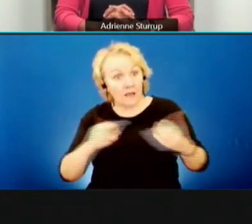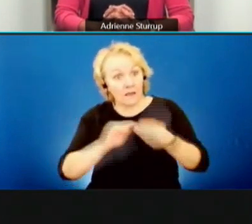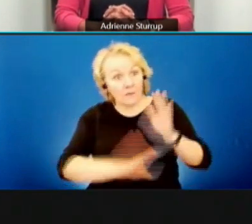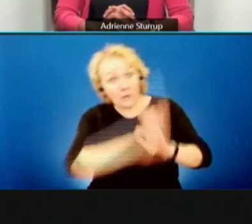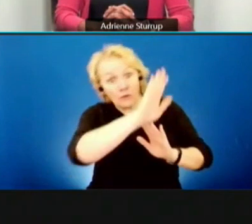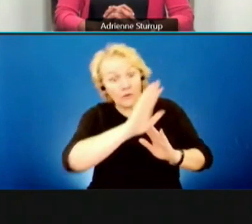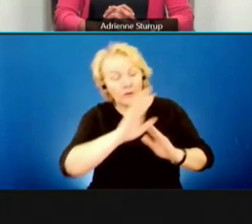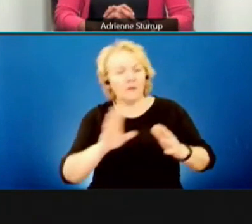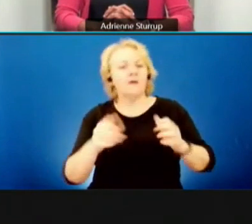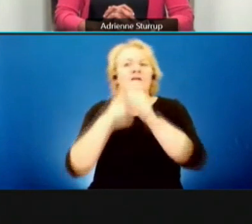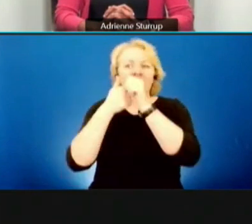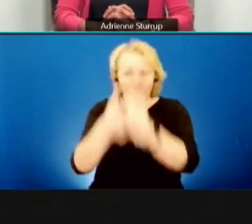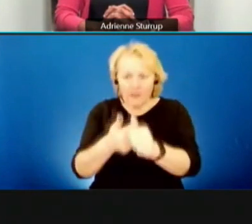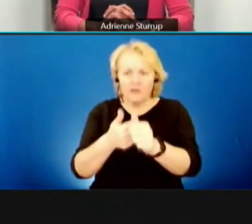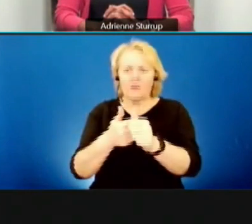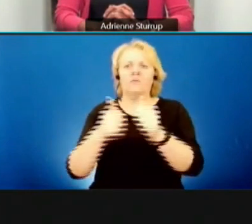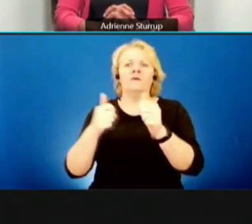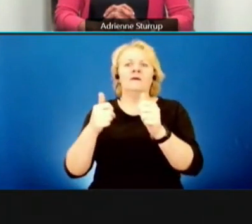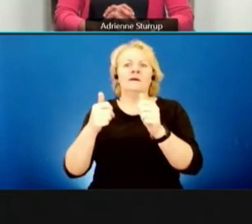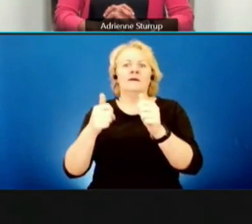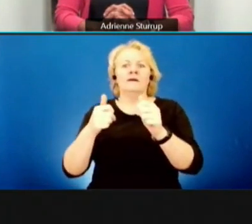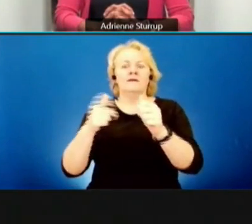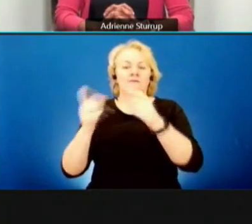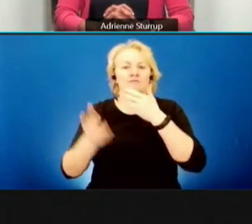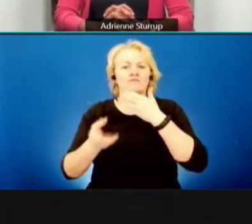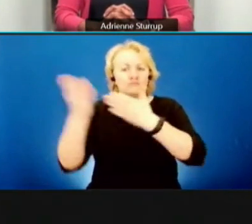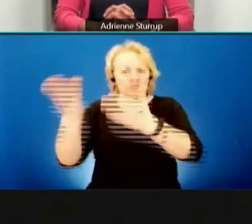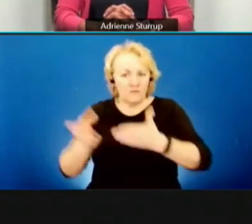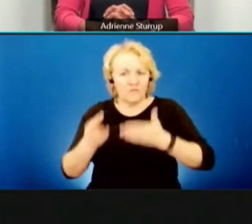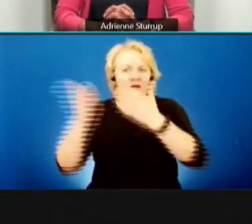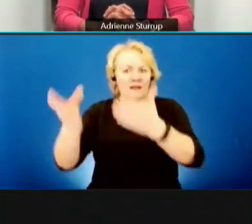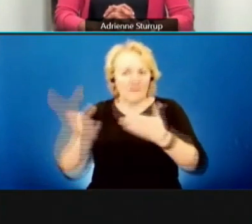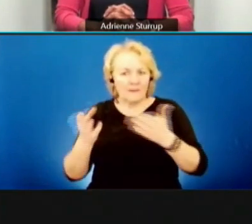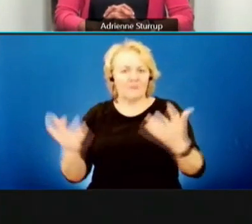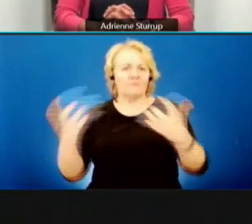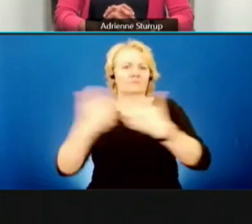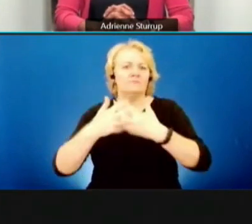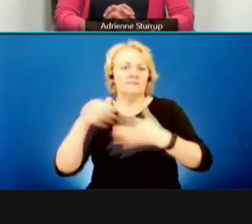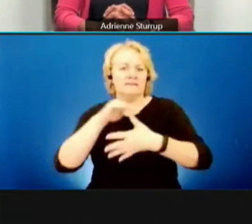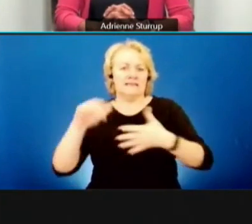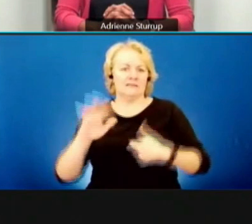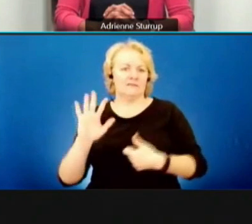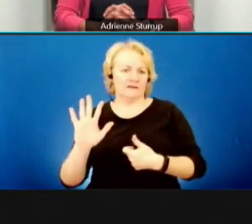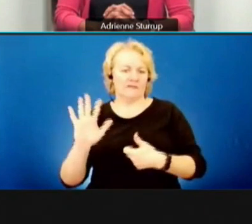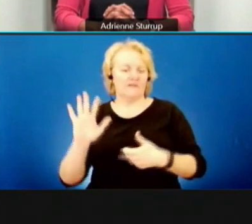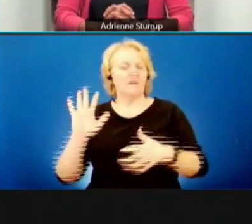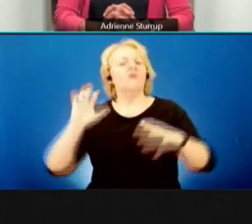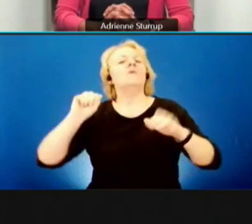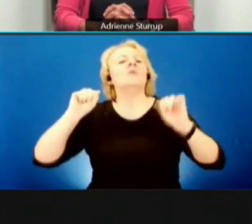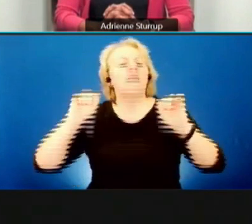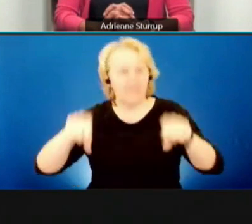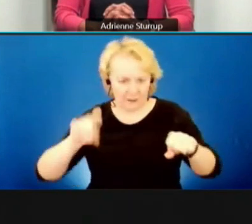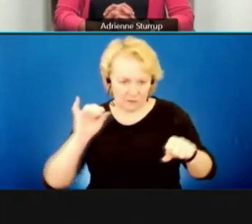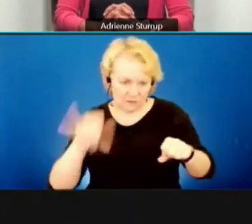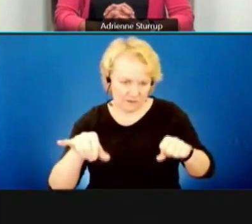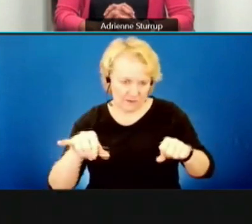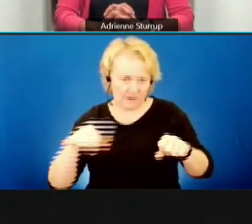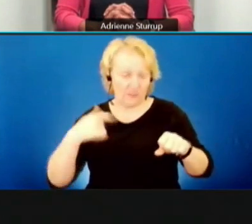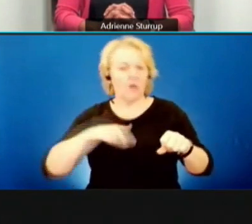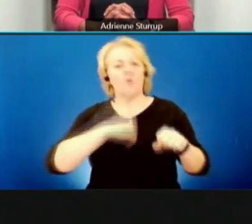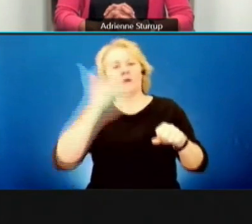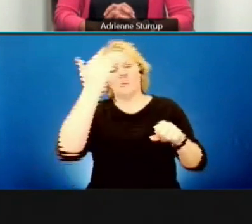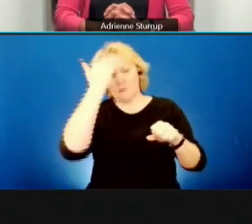community compliance with the recommendations associated with Stage 5. We can do this. We know how